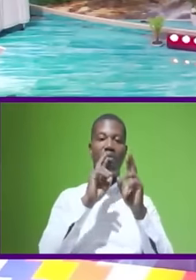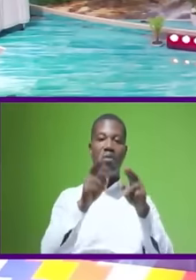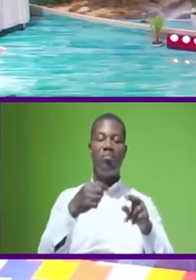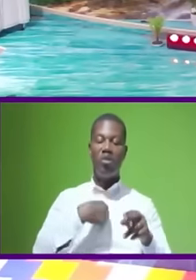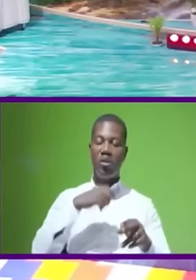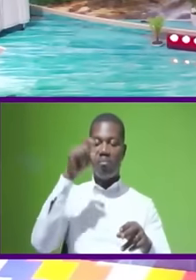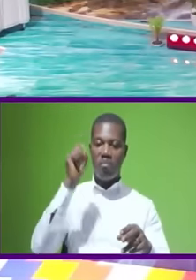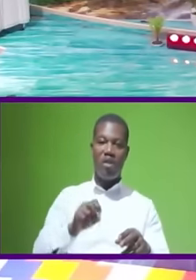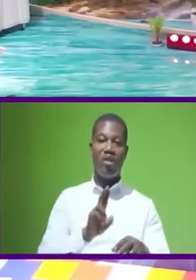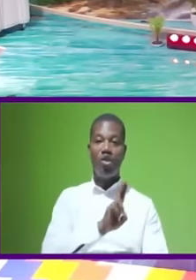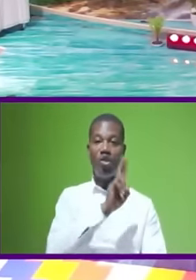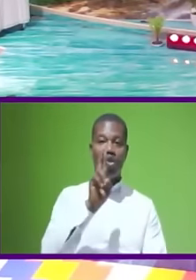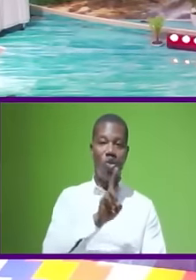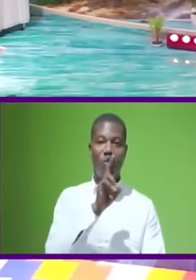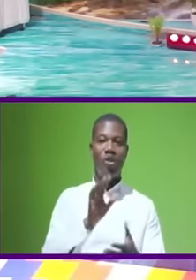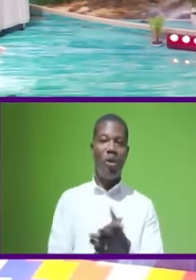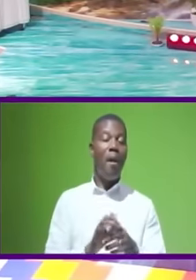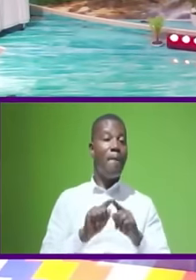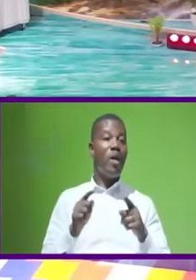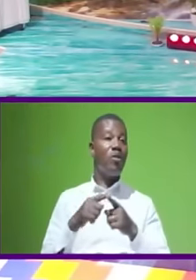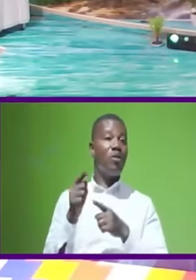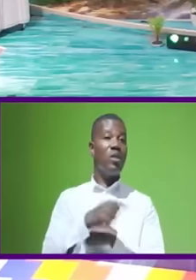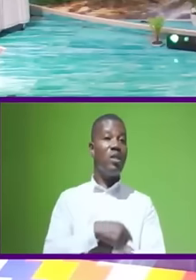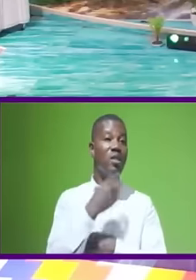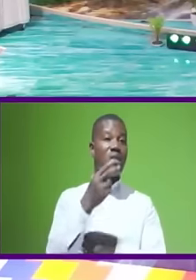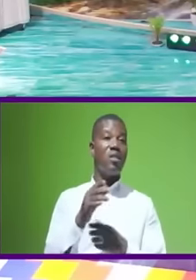use you, and so anadi amonshai.